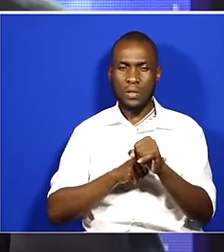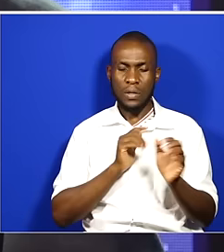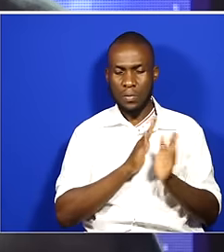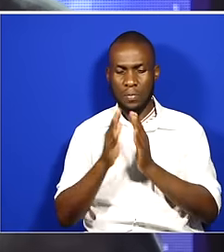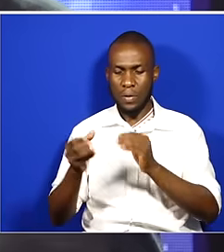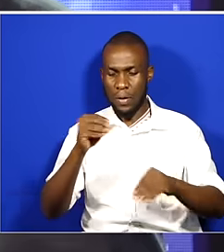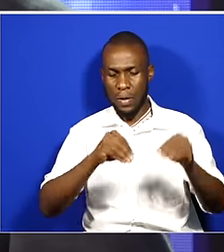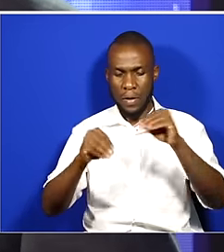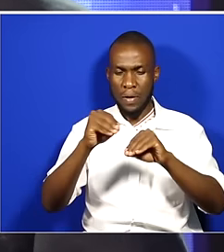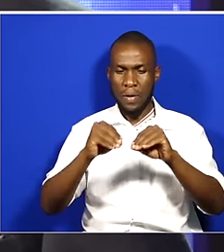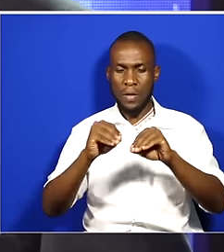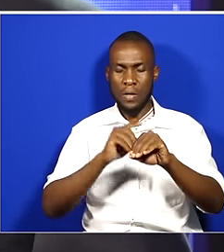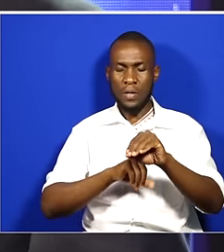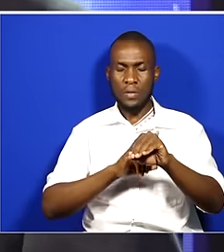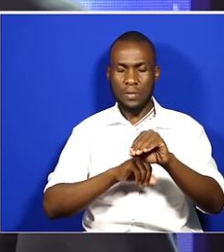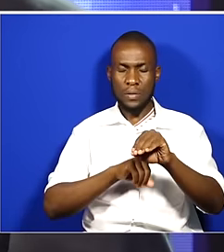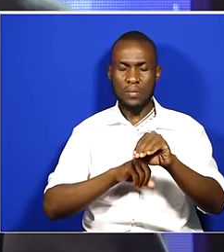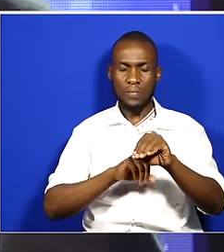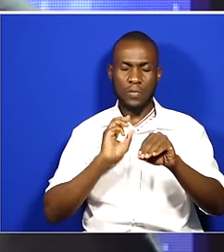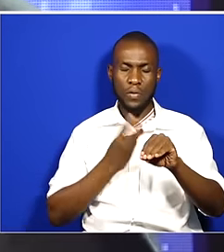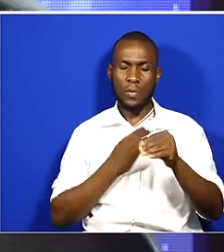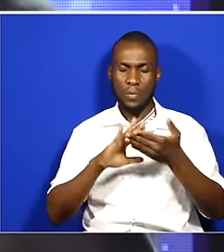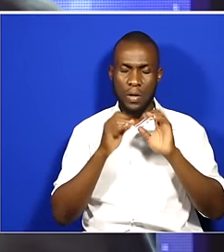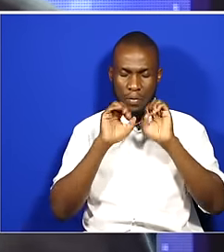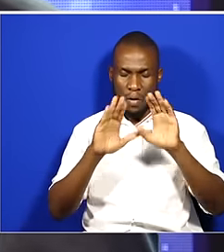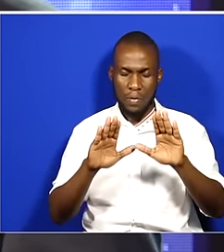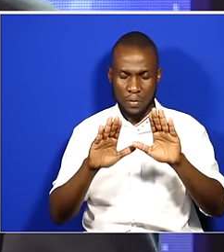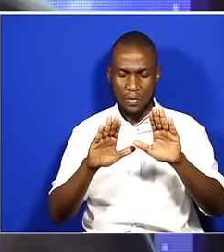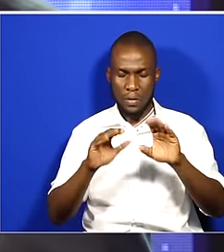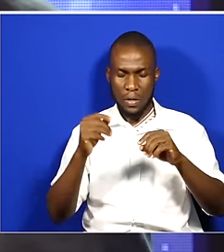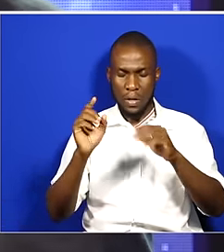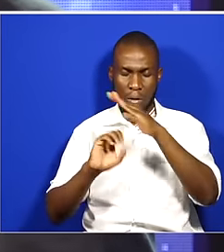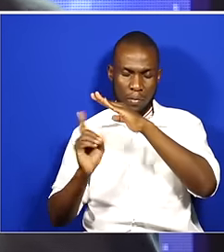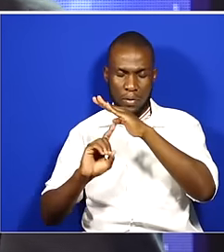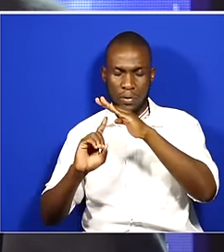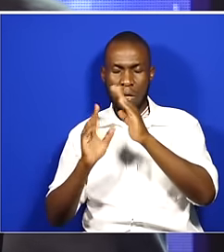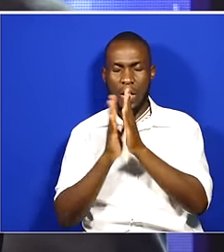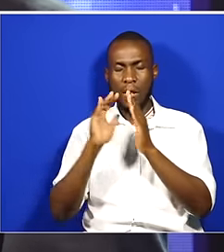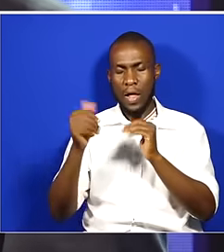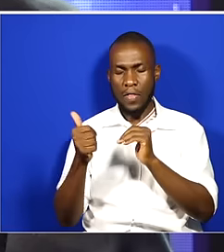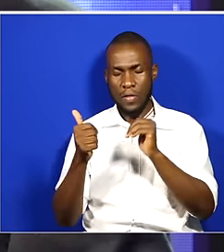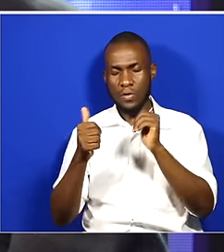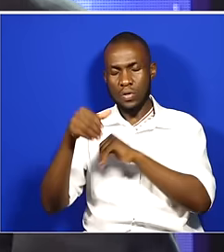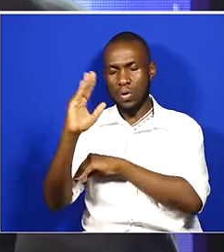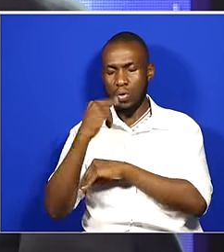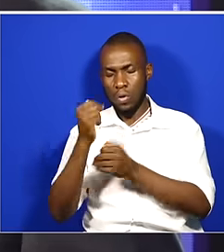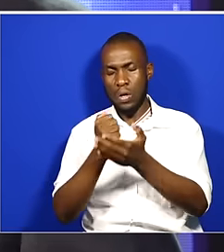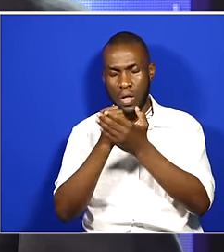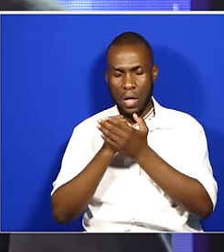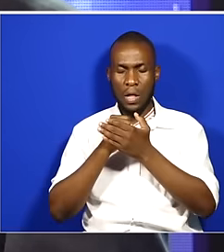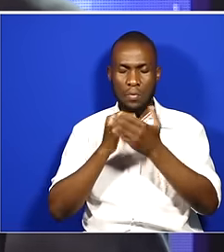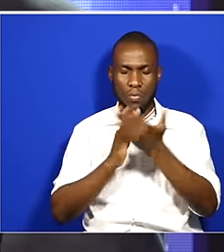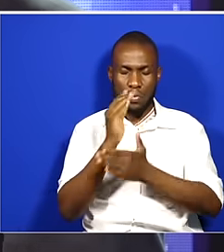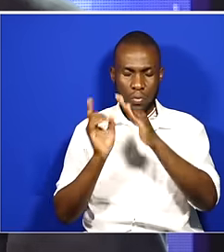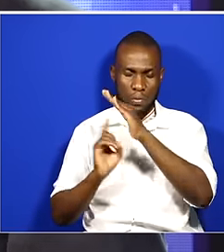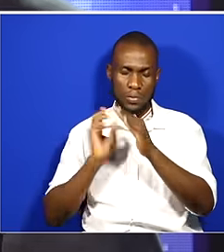prepare to give, as we prepare, oh God, to be a blessing to this ministry and to others, oh God, who are helped by this ministry,